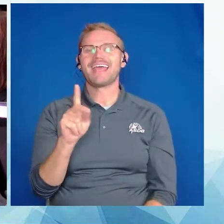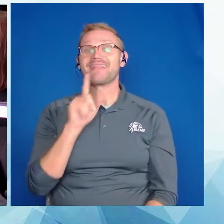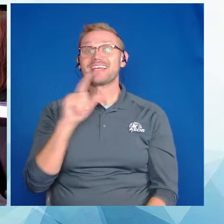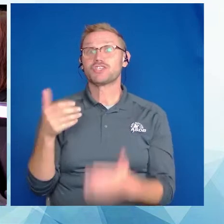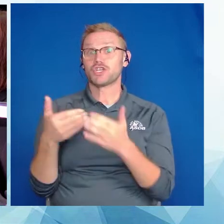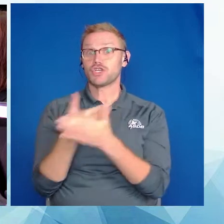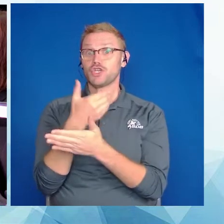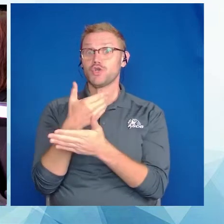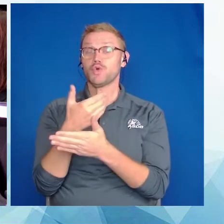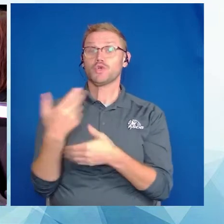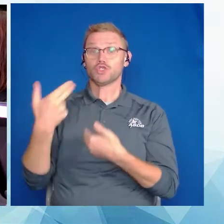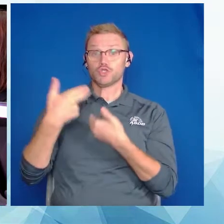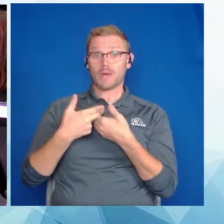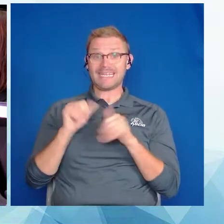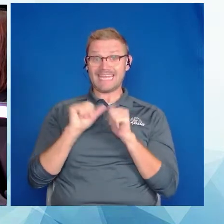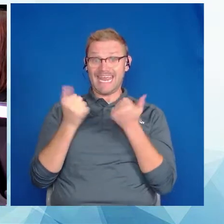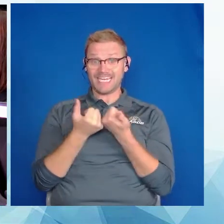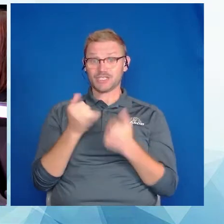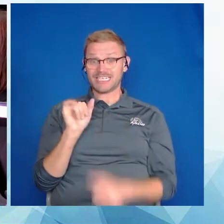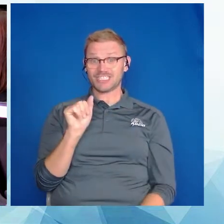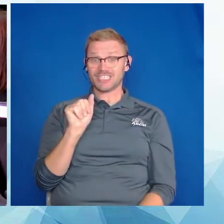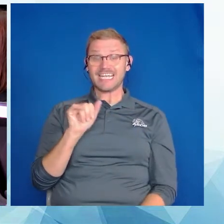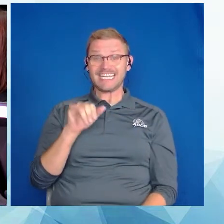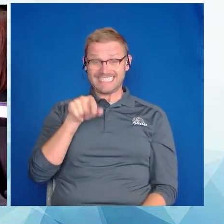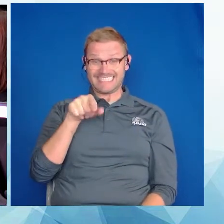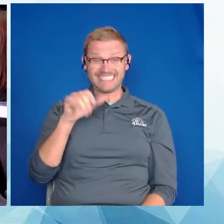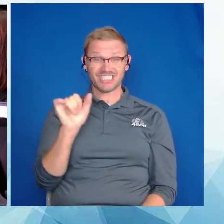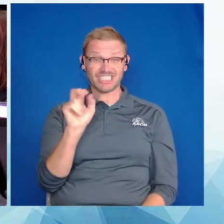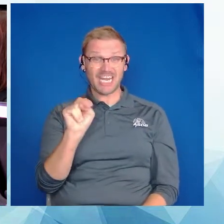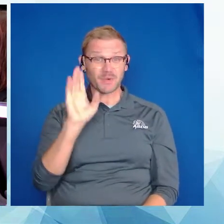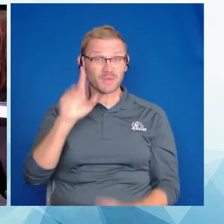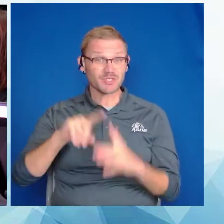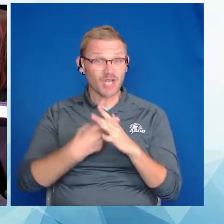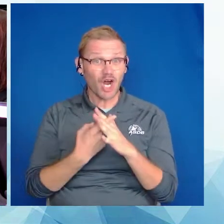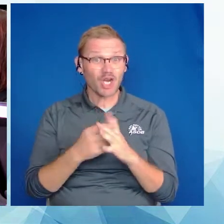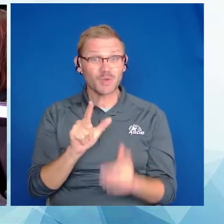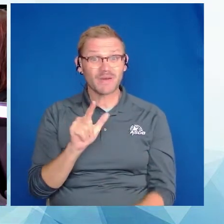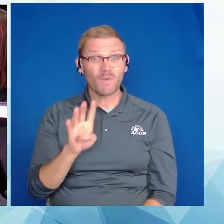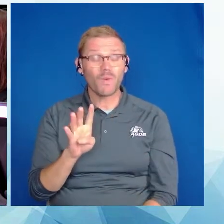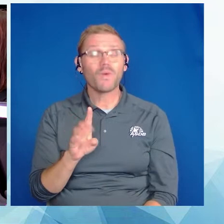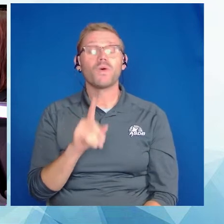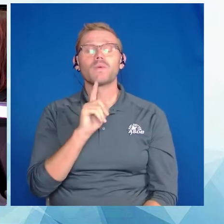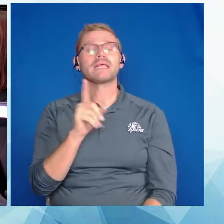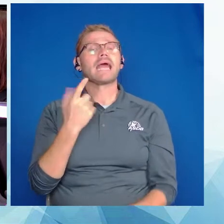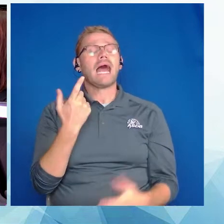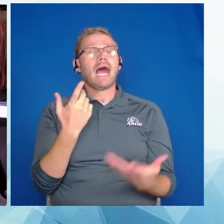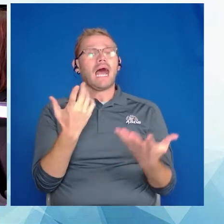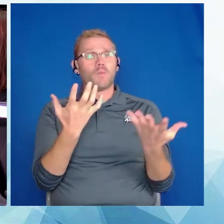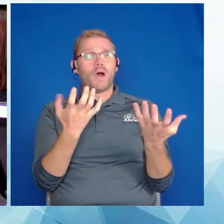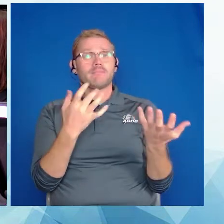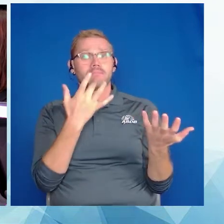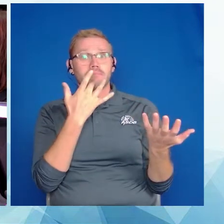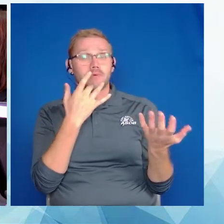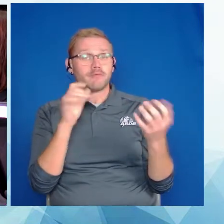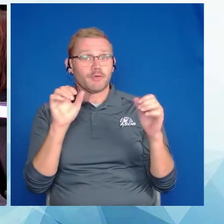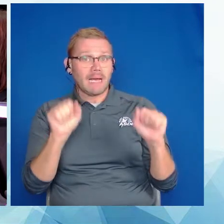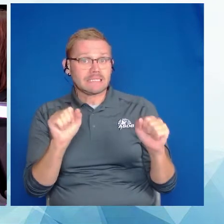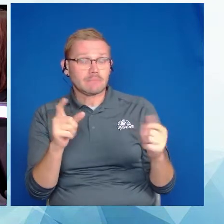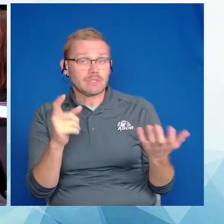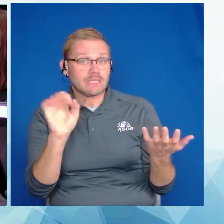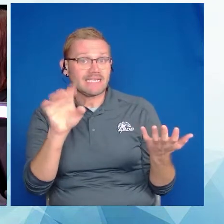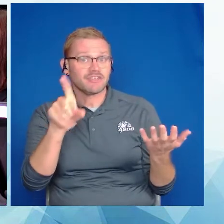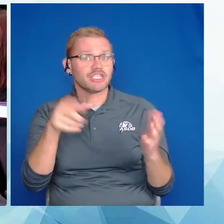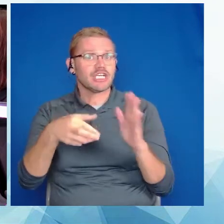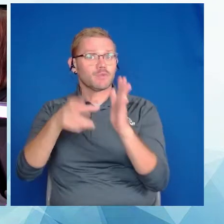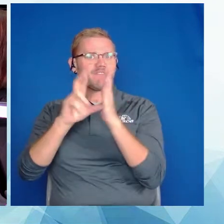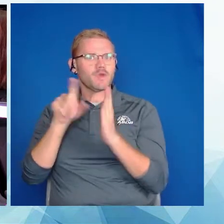new member of the agency to be starting in January of 2024? I would like, if possible, to have her